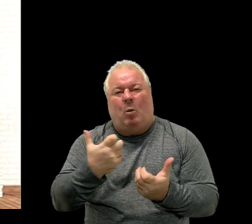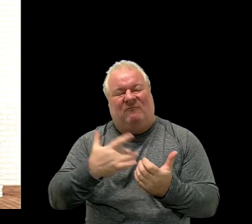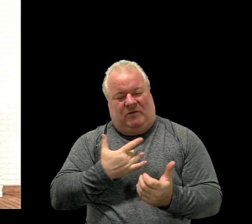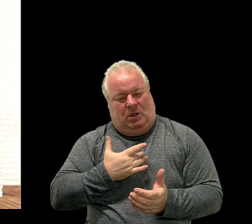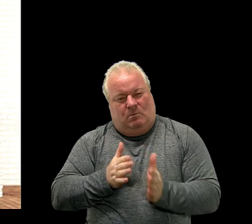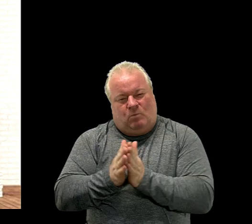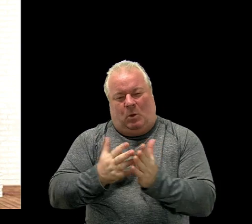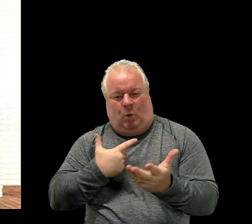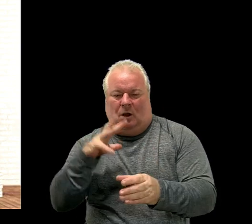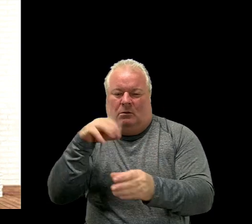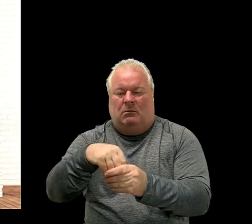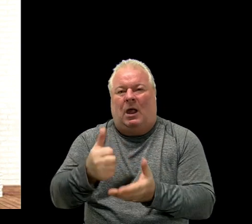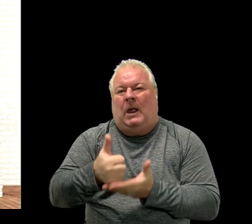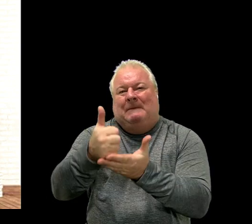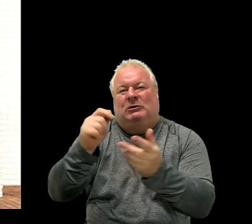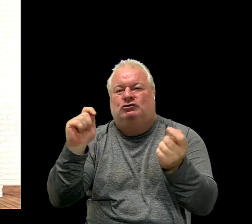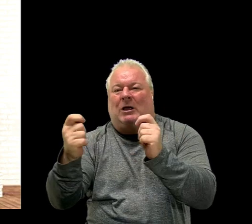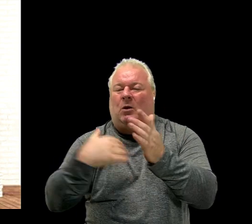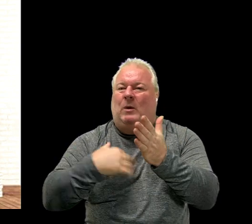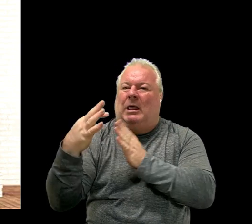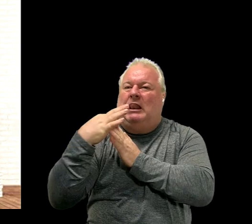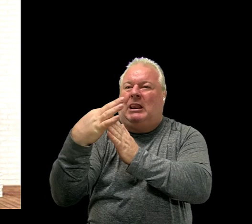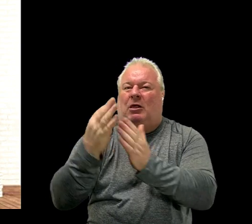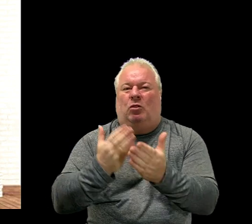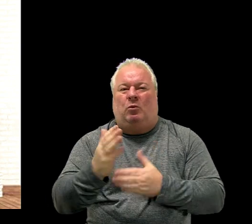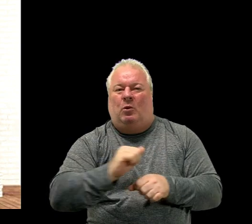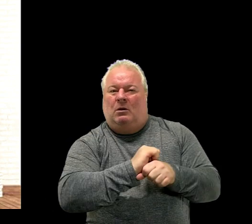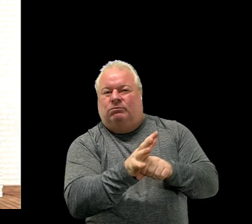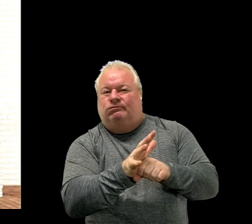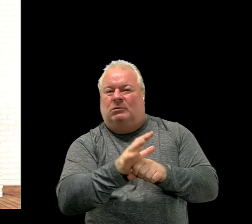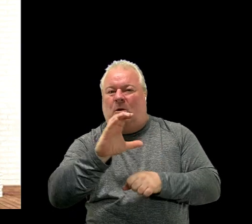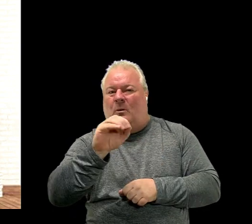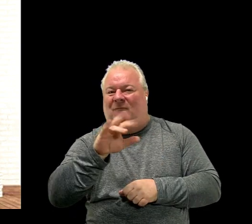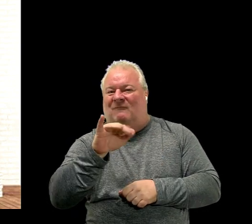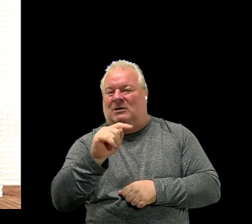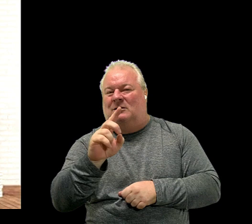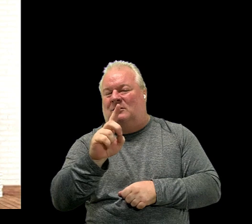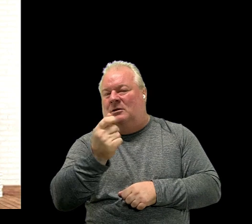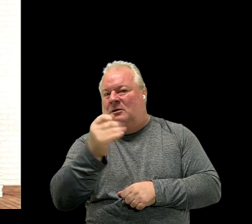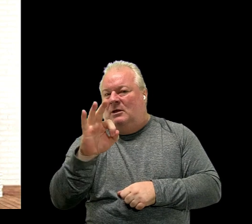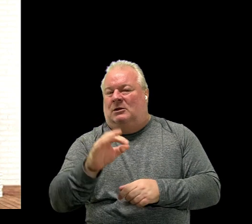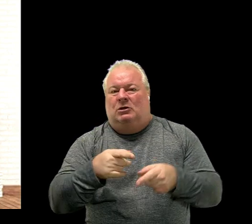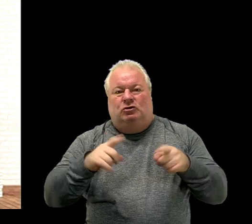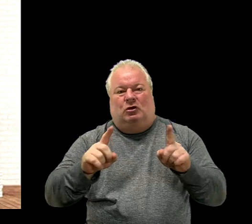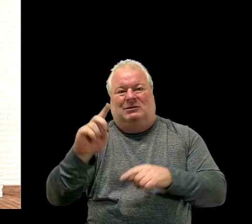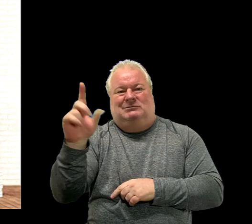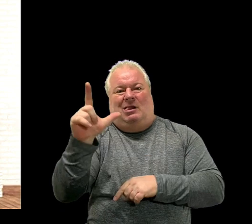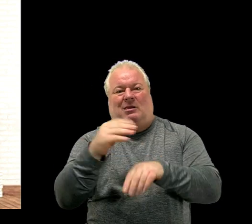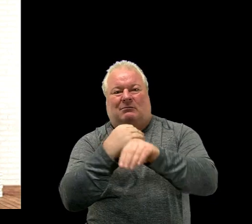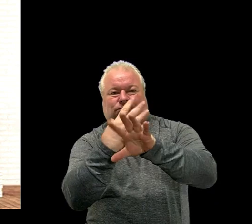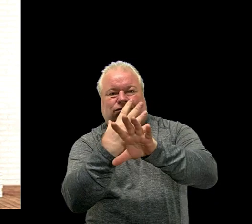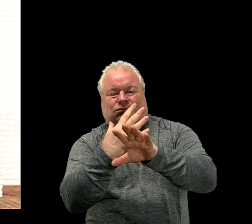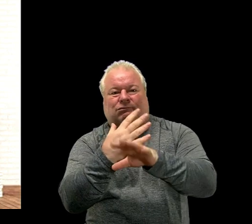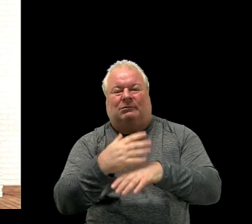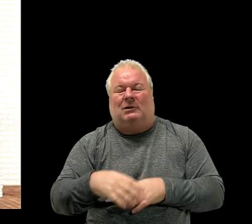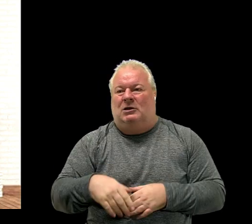Raymond Temple during this COVID-19, during distant learning, during a